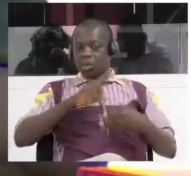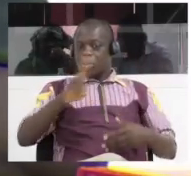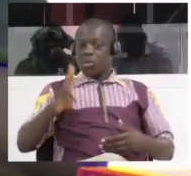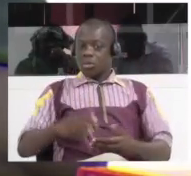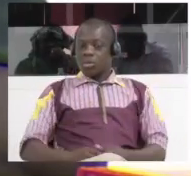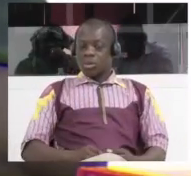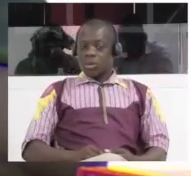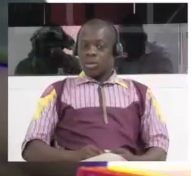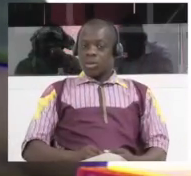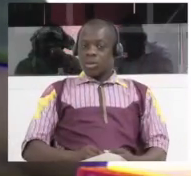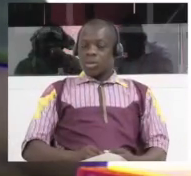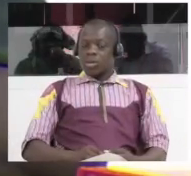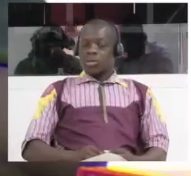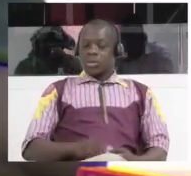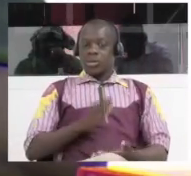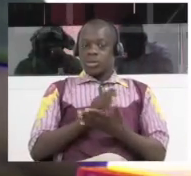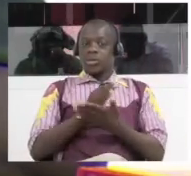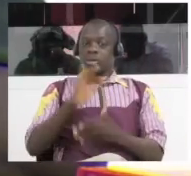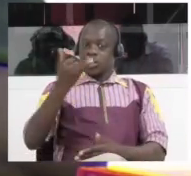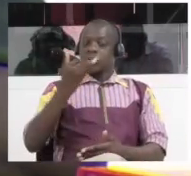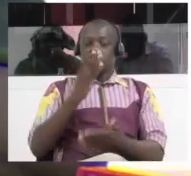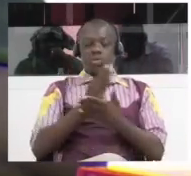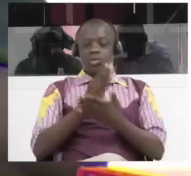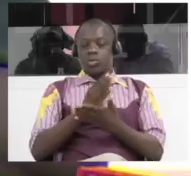Well, certainly, yes. It is frustrating